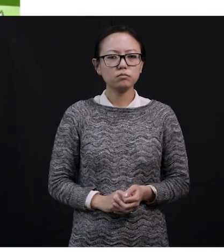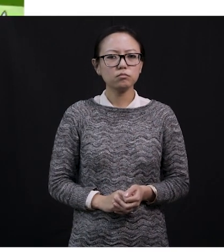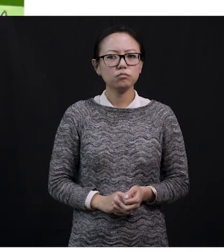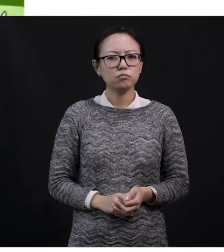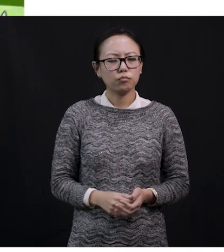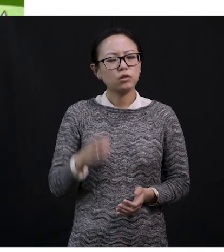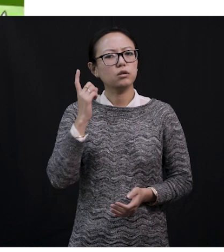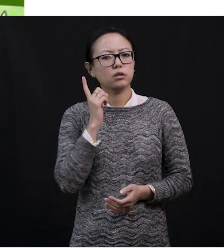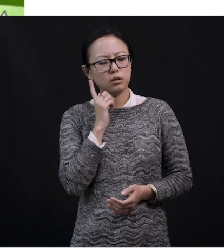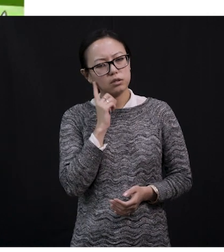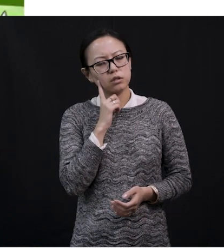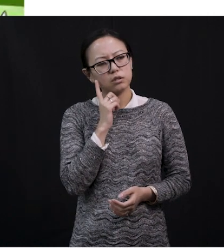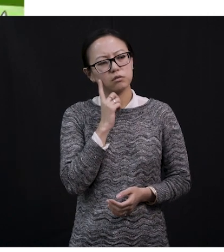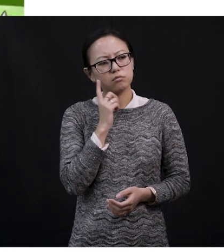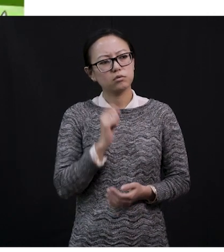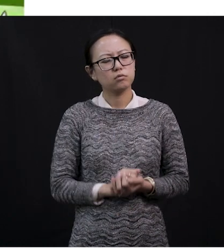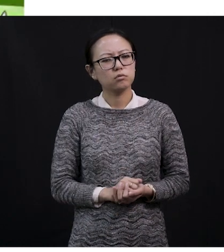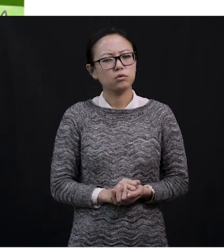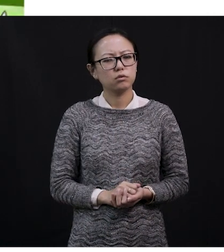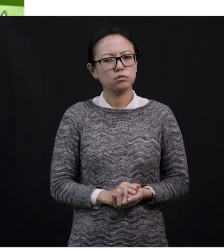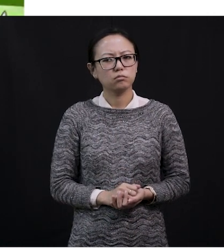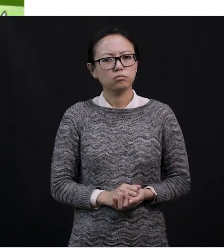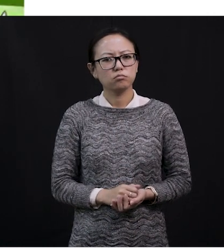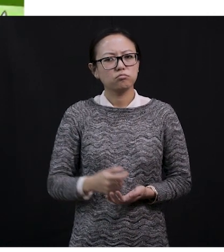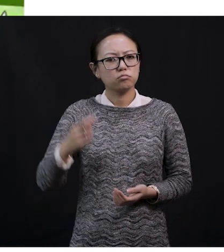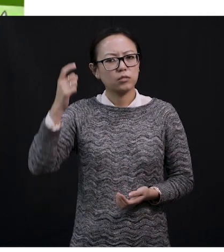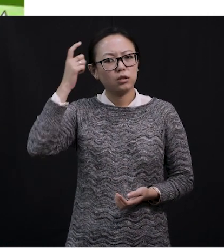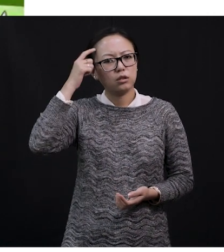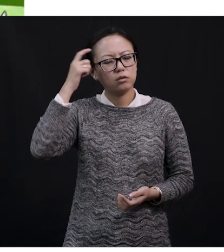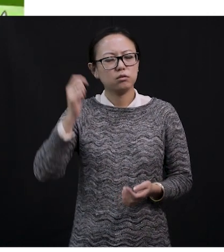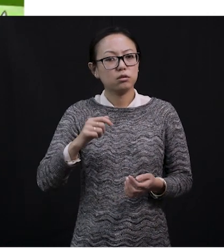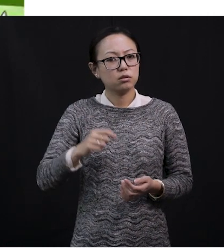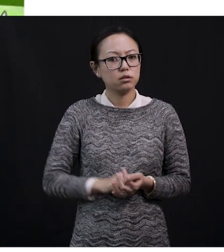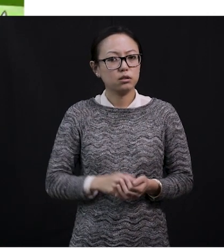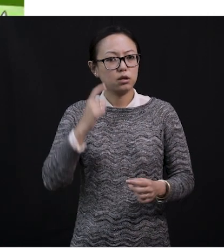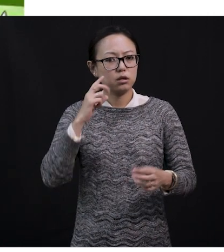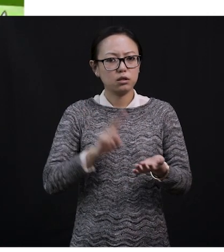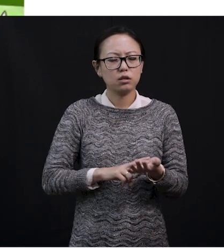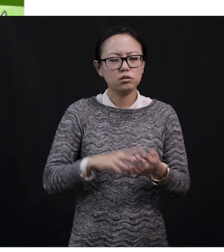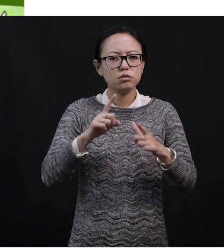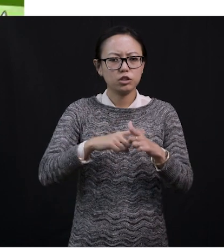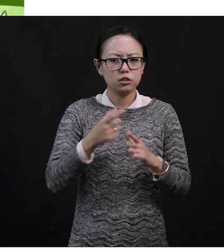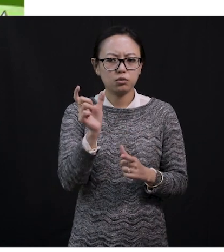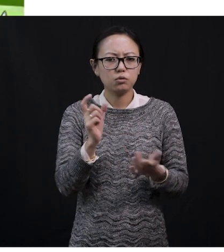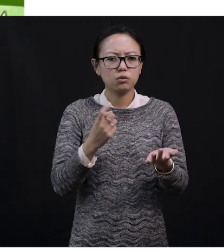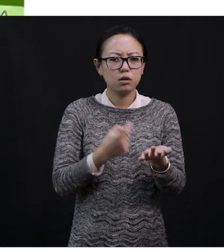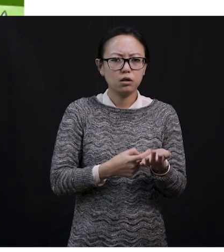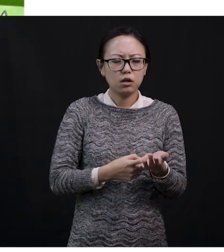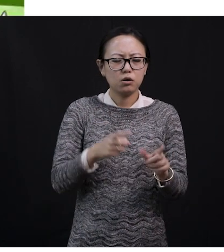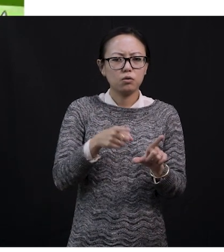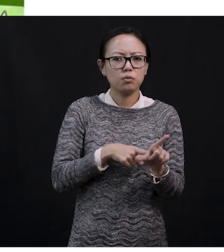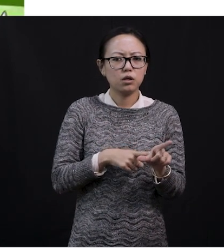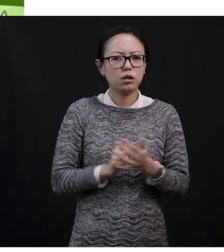And he wondered about any head injury that night that might cause the loss of memory. So he